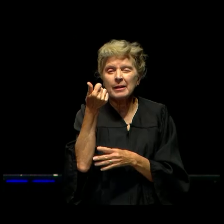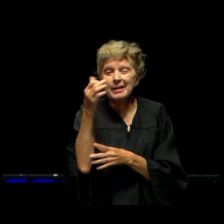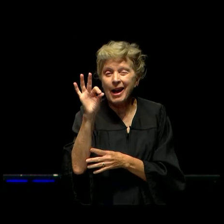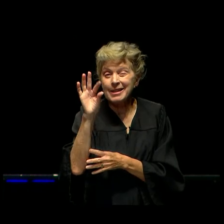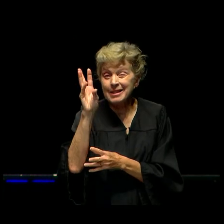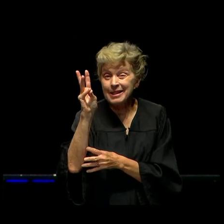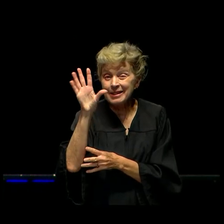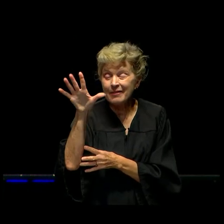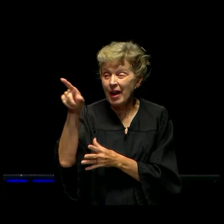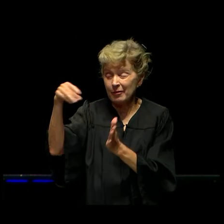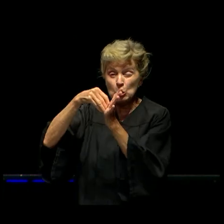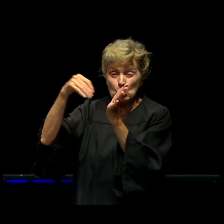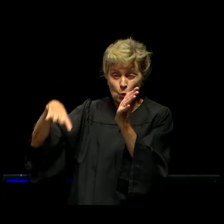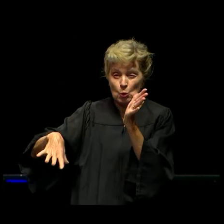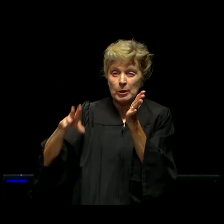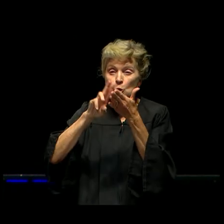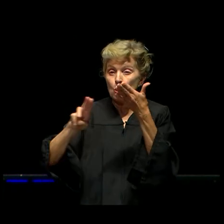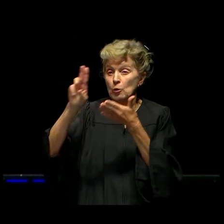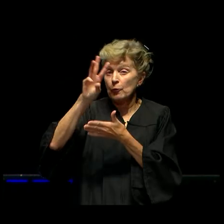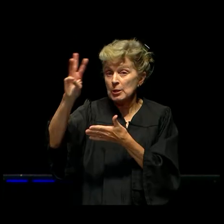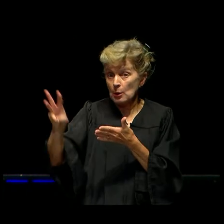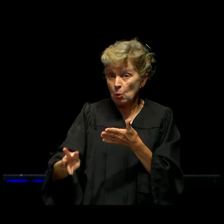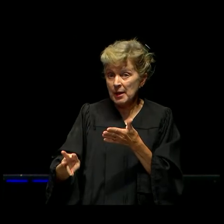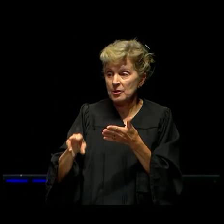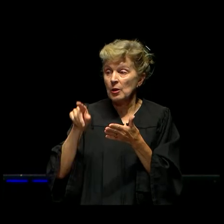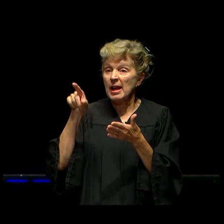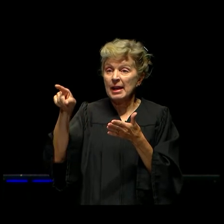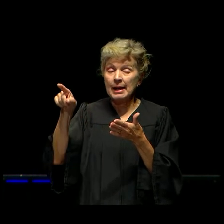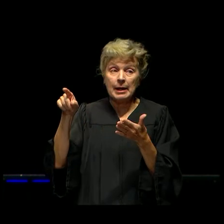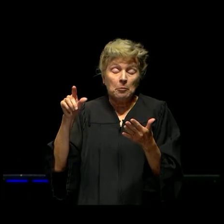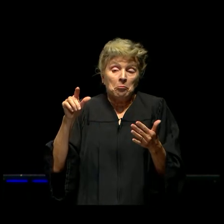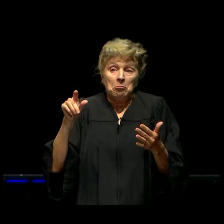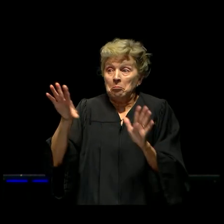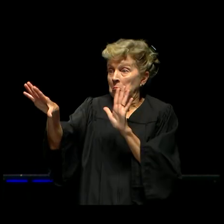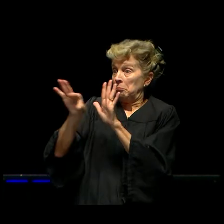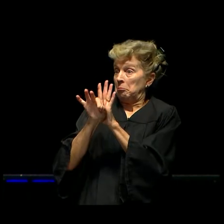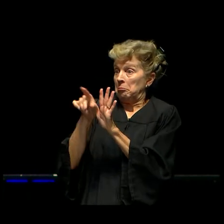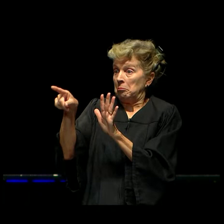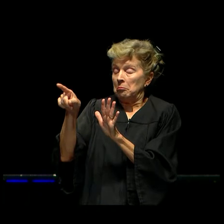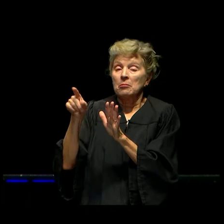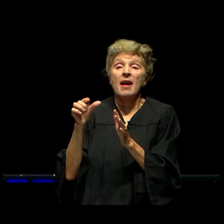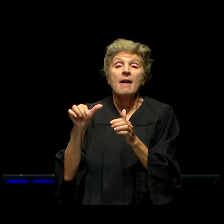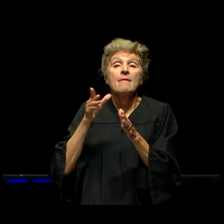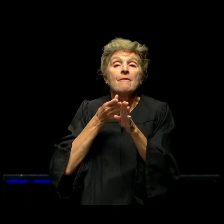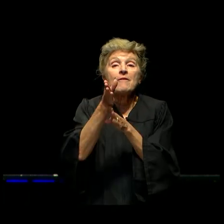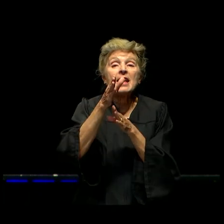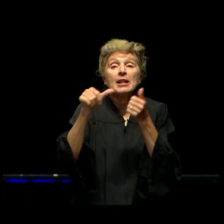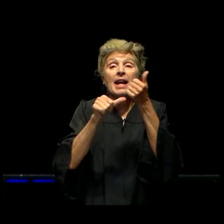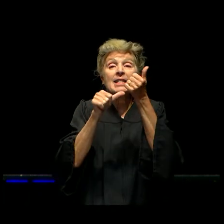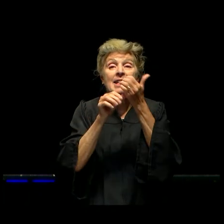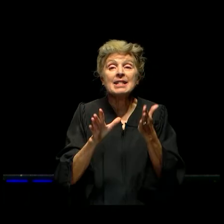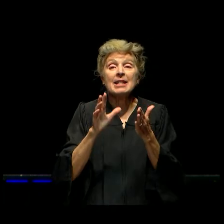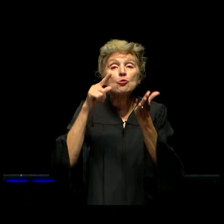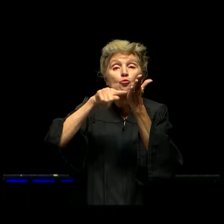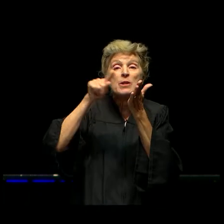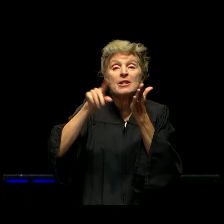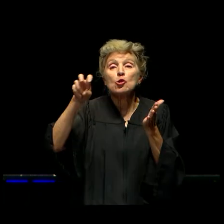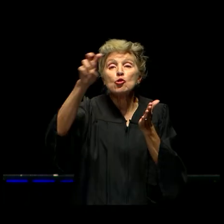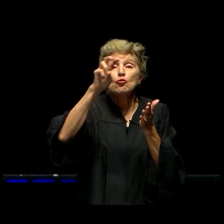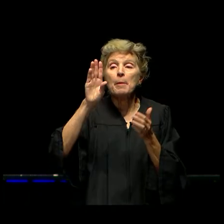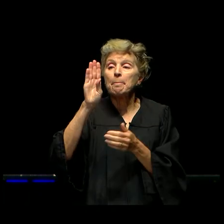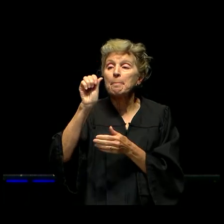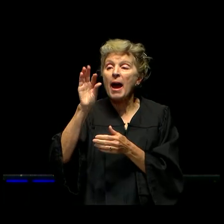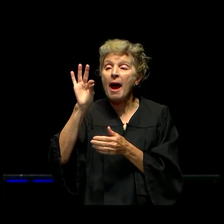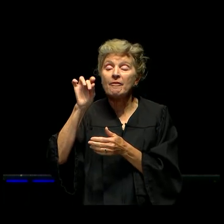1965, and he was a student at the University of Windsor, when he was unexpectedly chosen to be a field assistant on a research trip to Baffin Island.